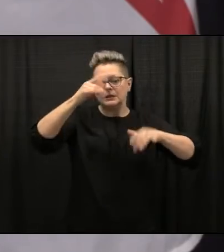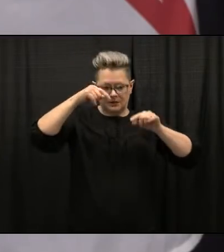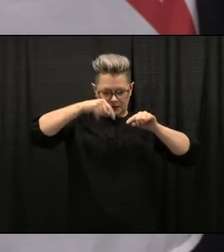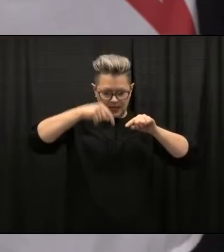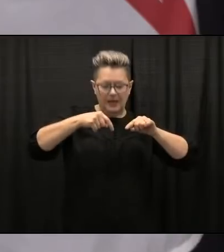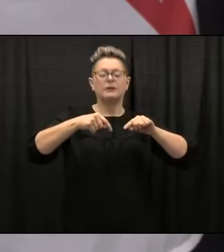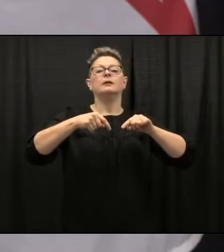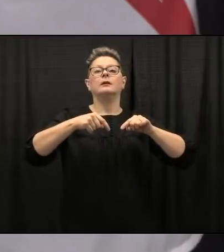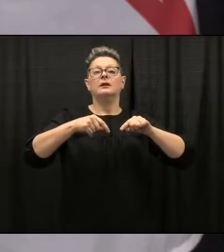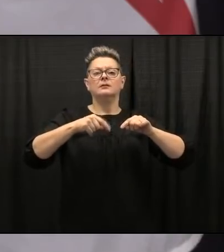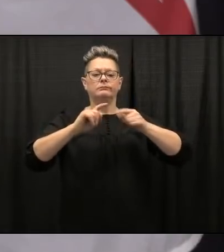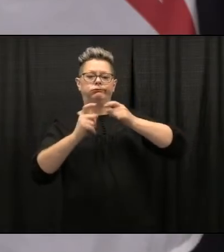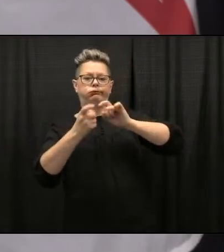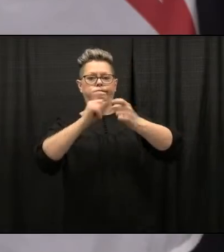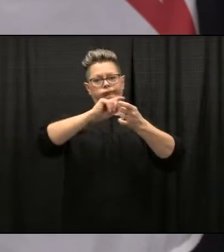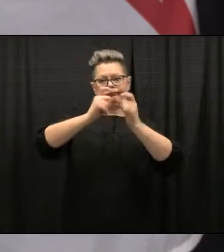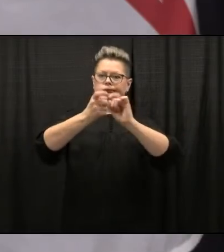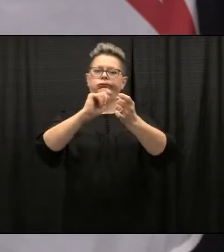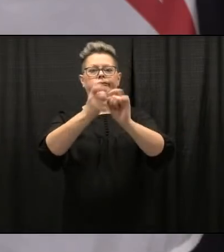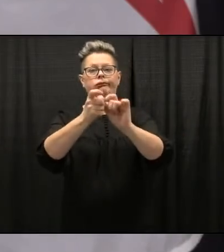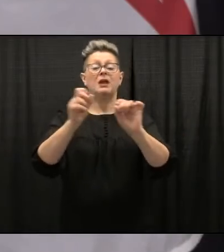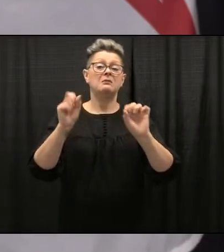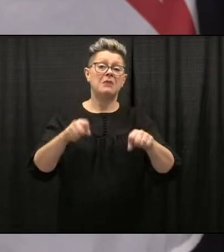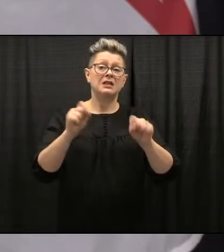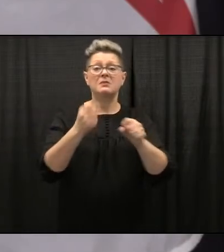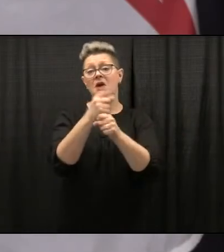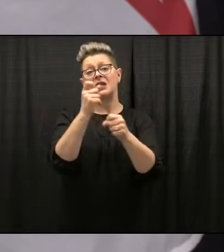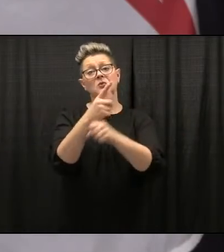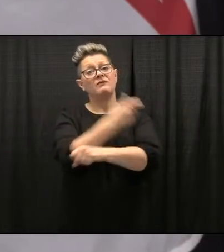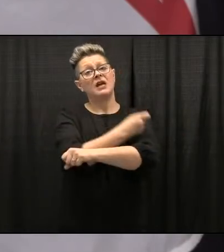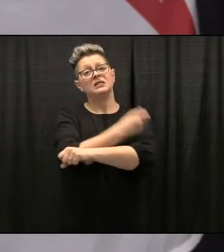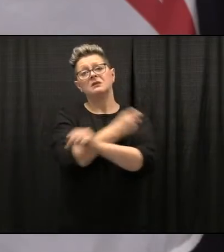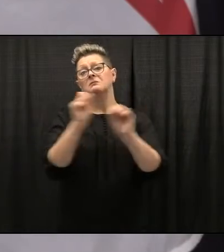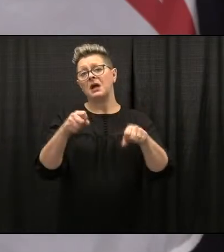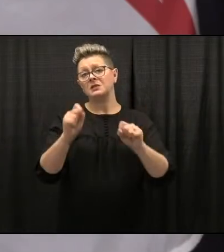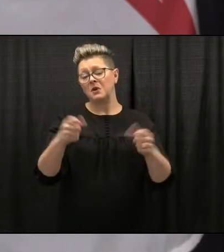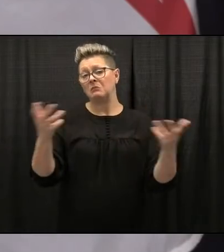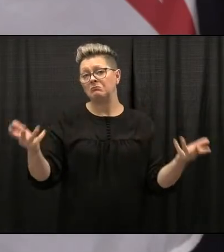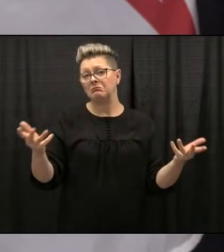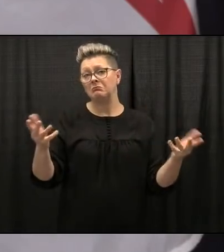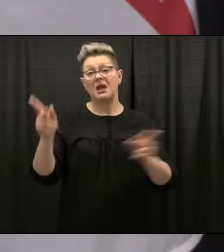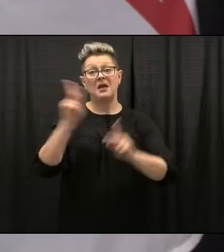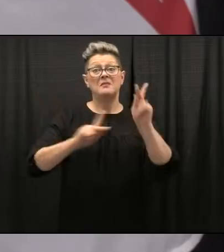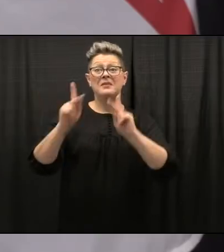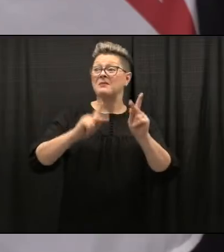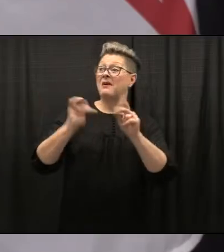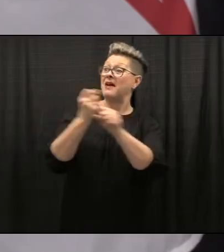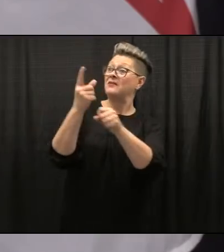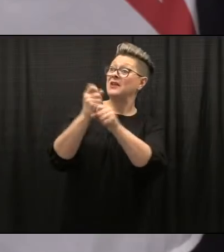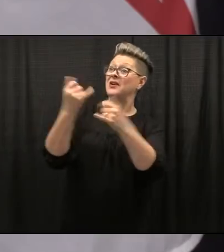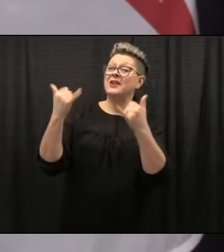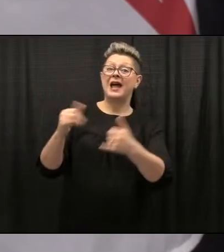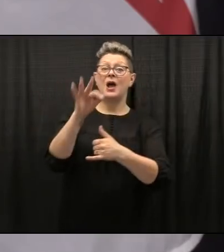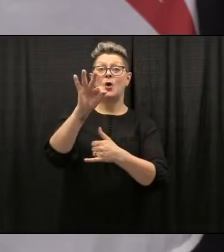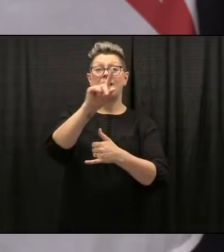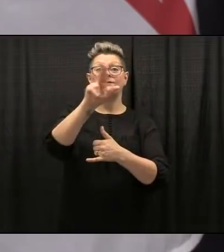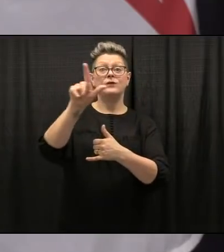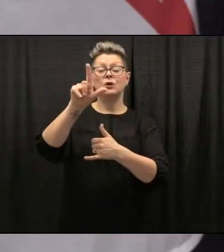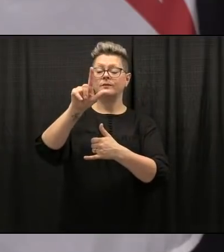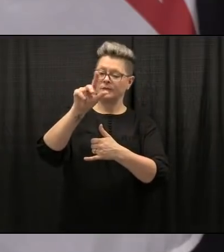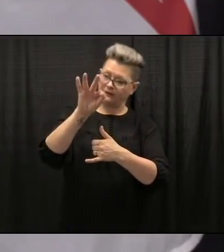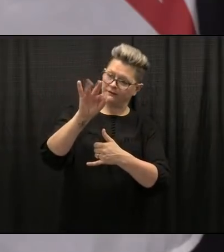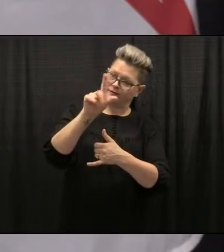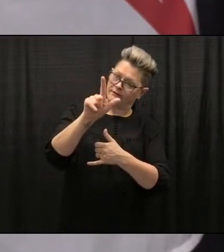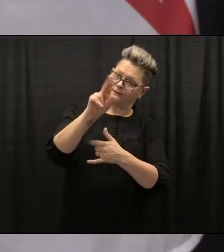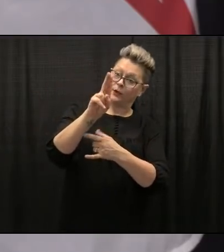that we're going to have an annual vaccine for some time. If you look at influenza and the way that works is the